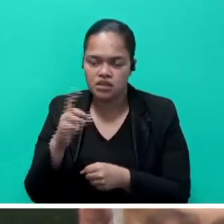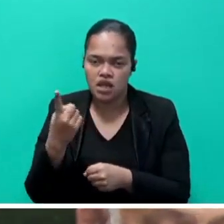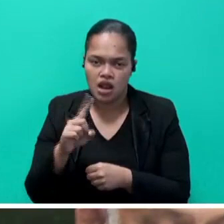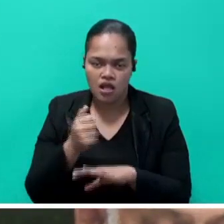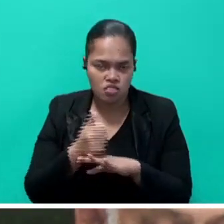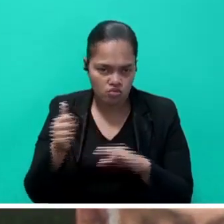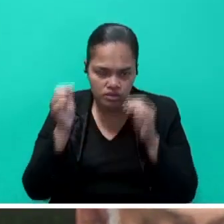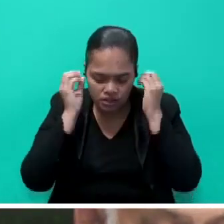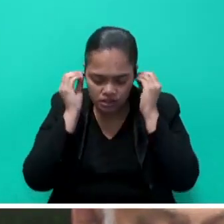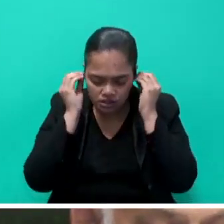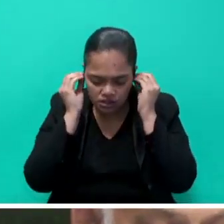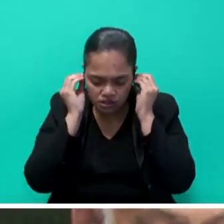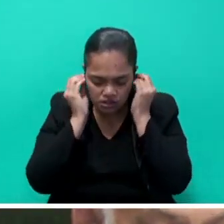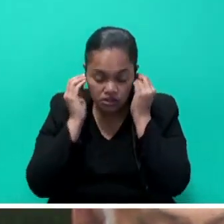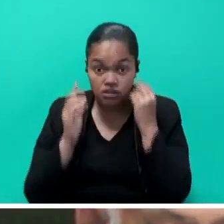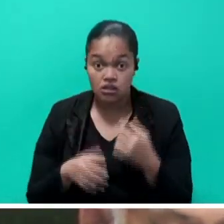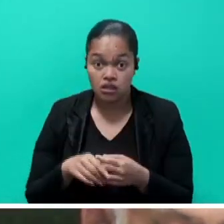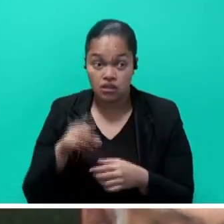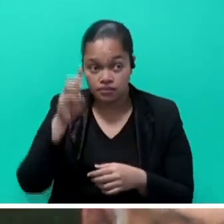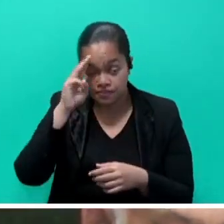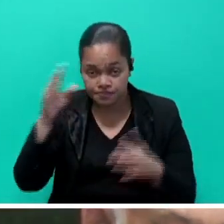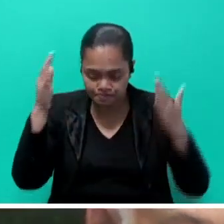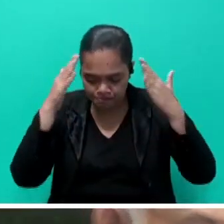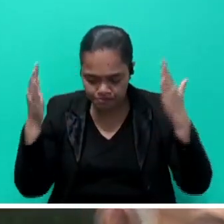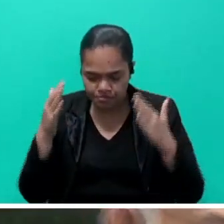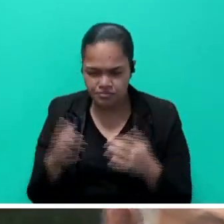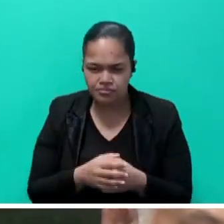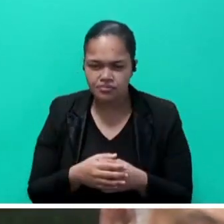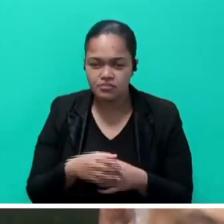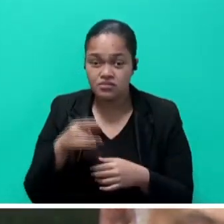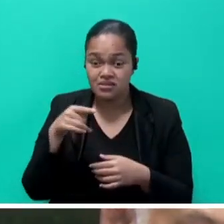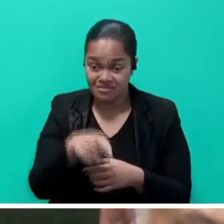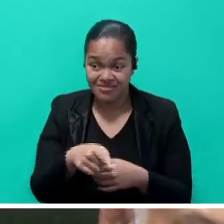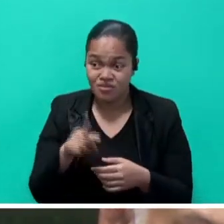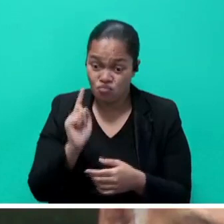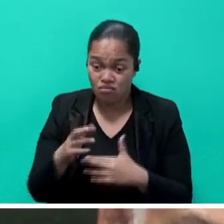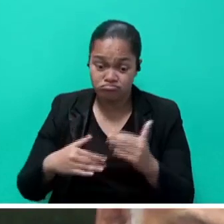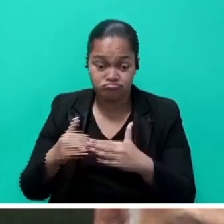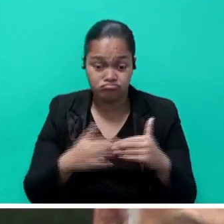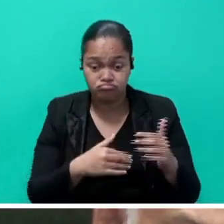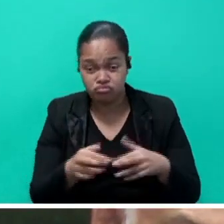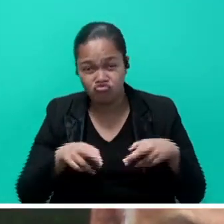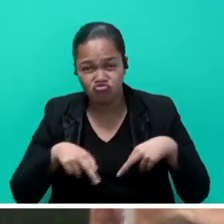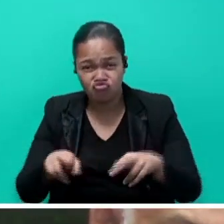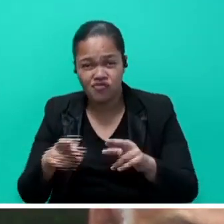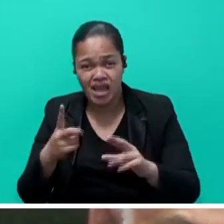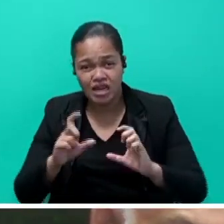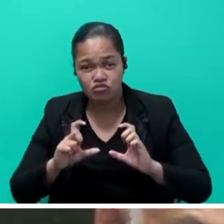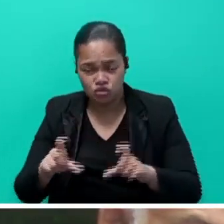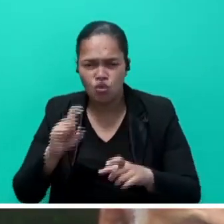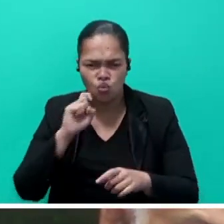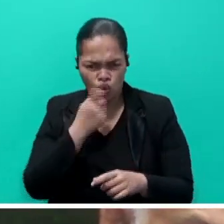Mr. Speaker, the desilting of rivers and creeks will benefit our communities in many